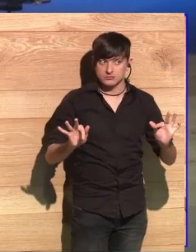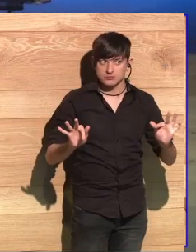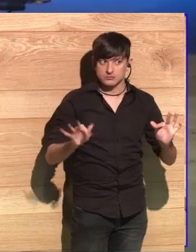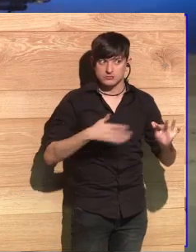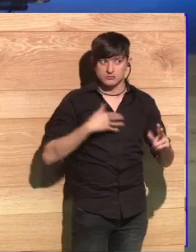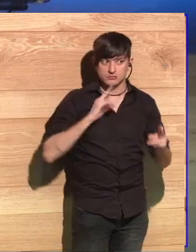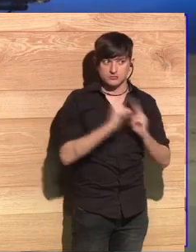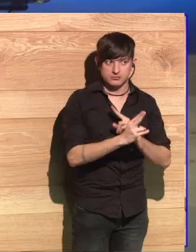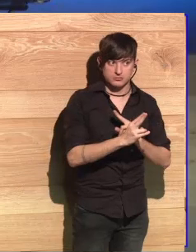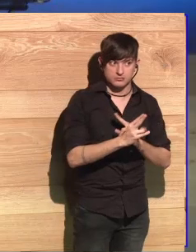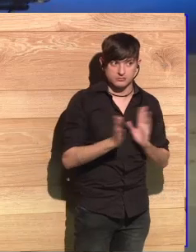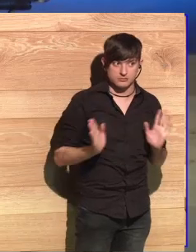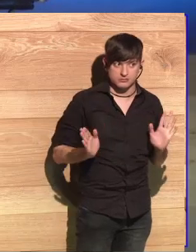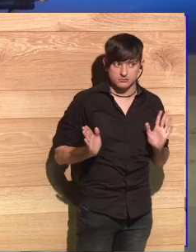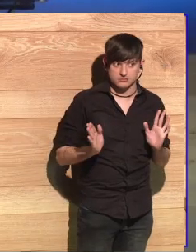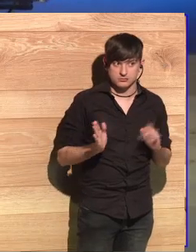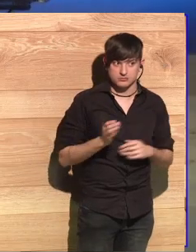Who would like to start with their answer?